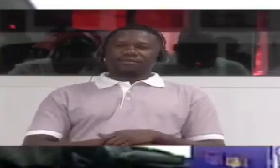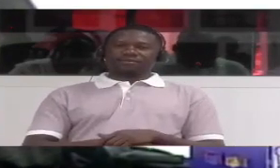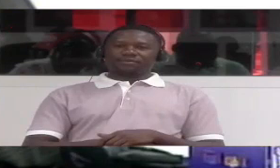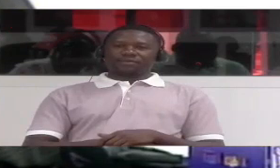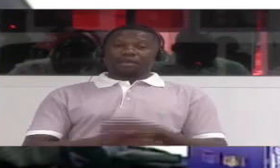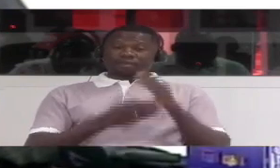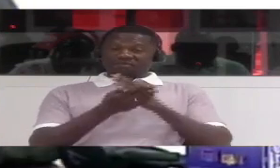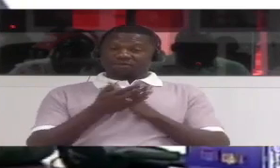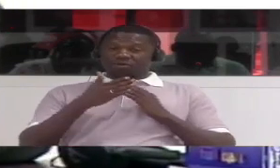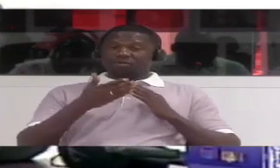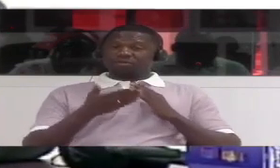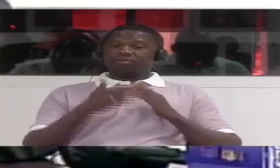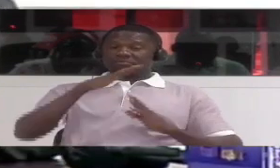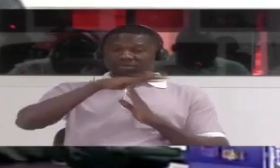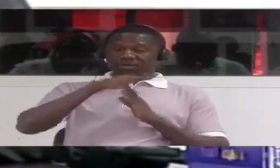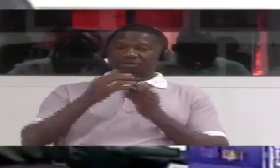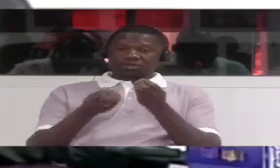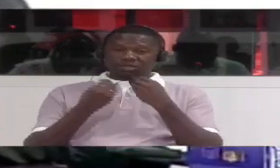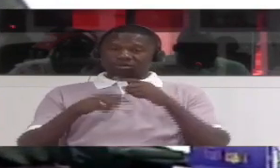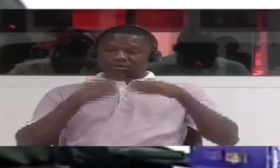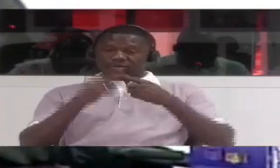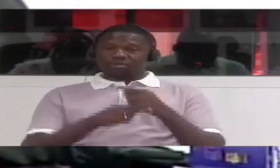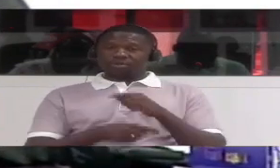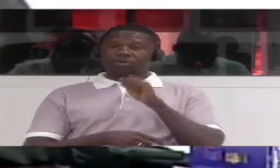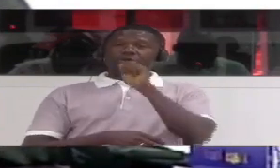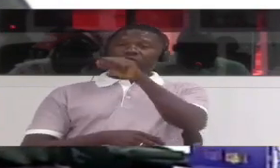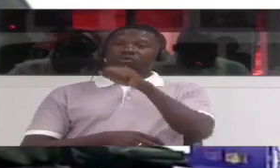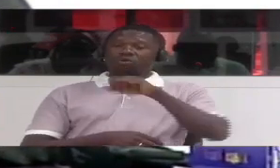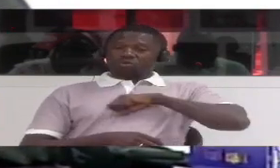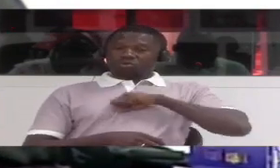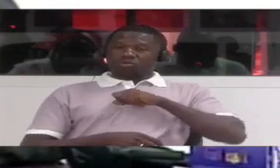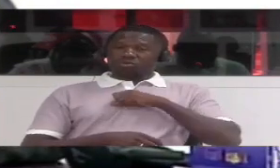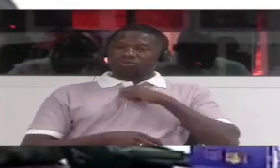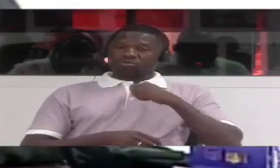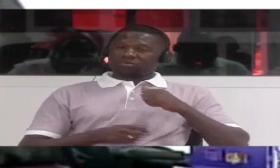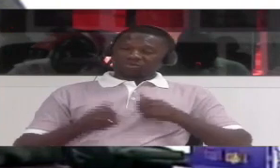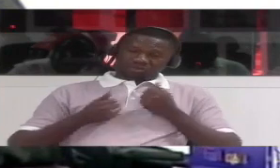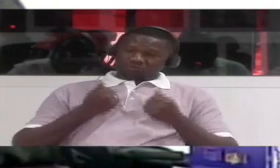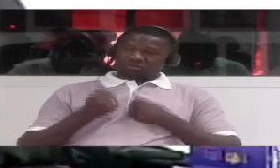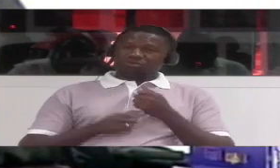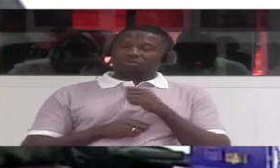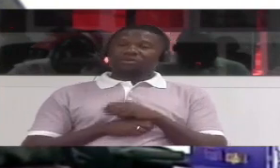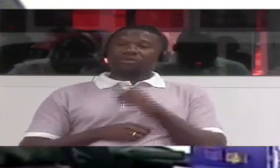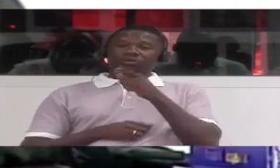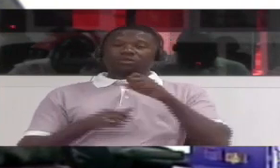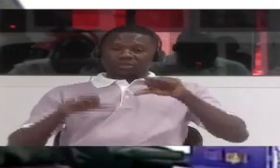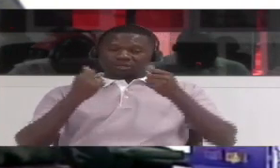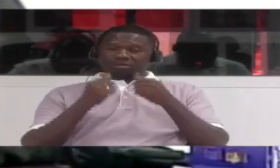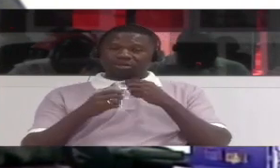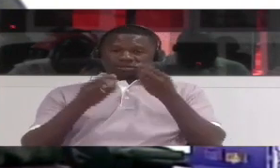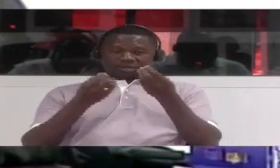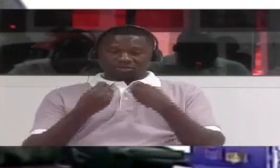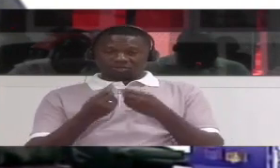Prior to the break, you were telling us about your personal ordeal. You started by telling us that